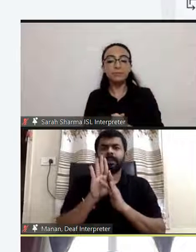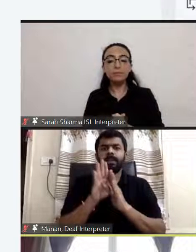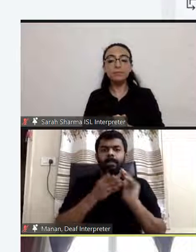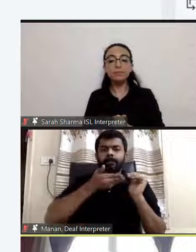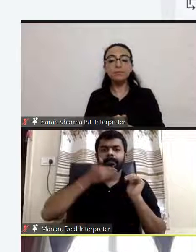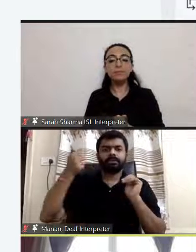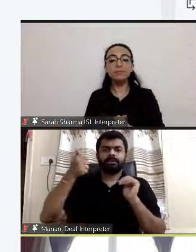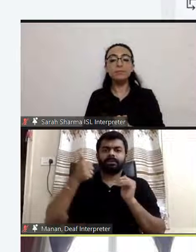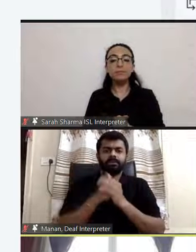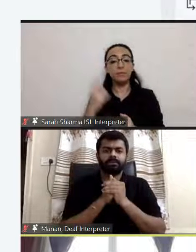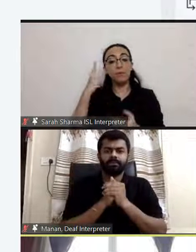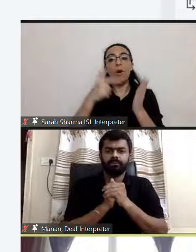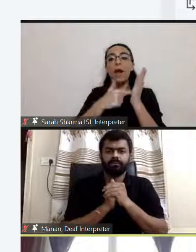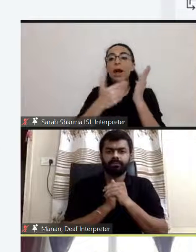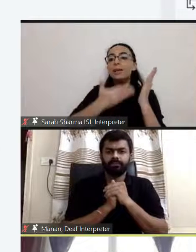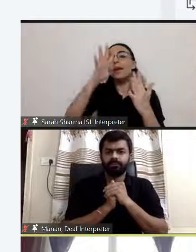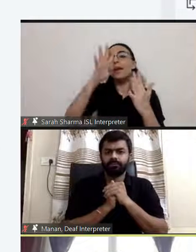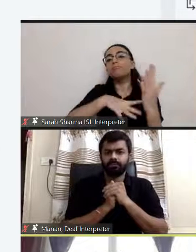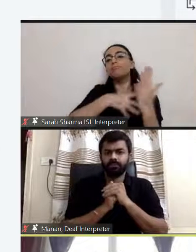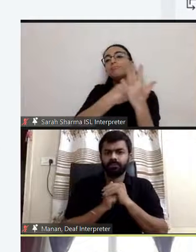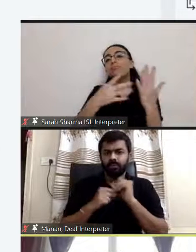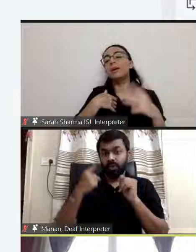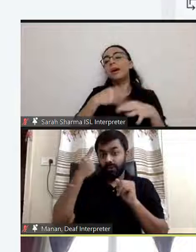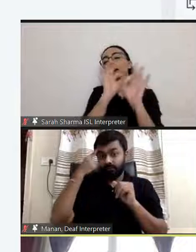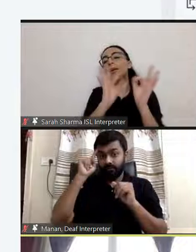for training.